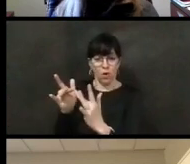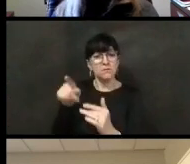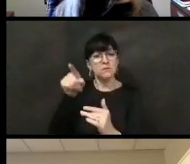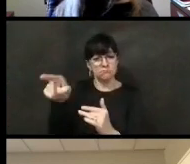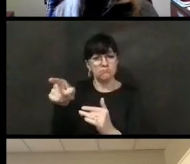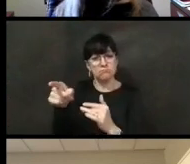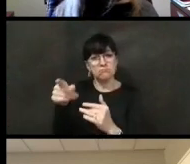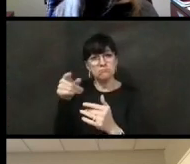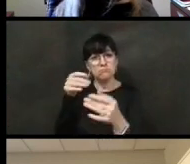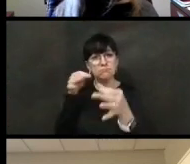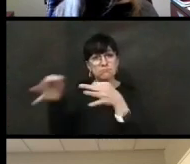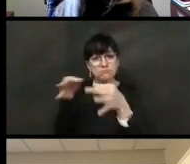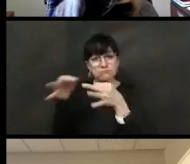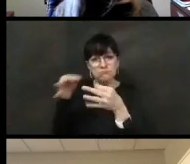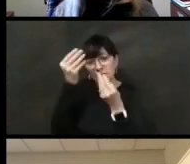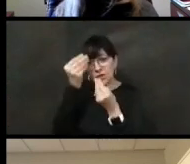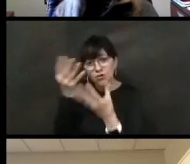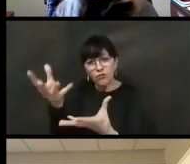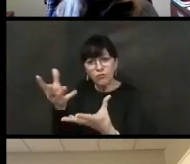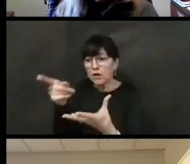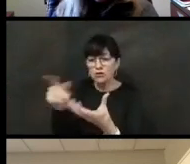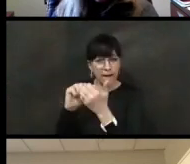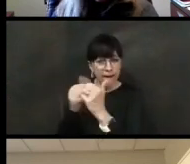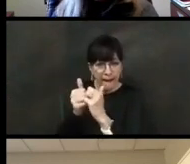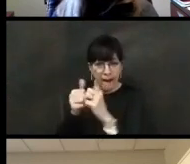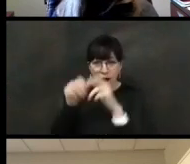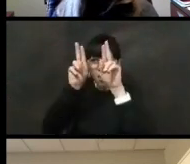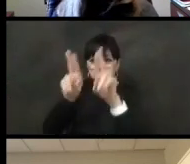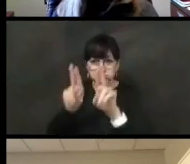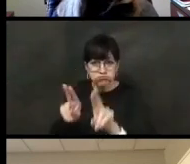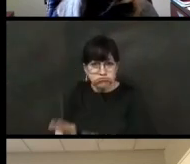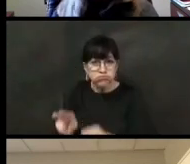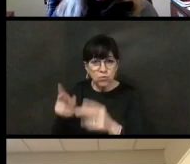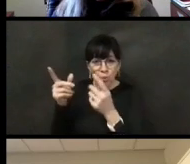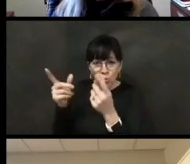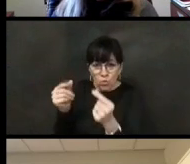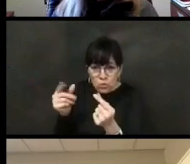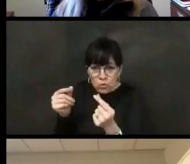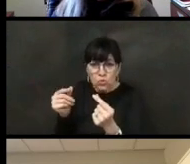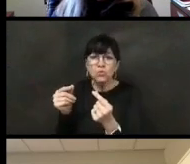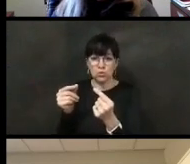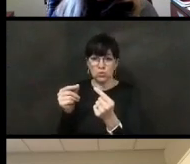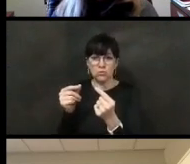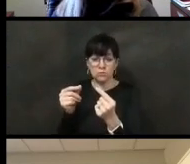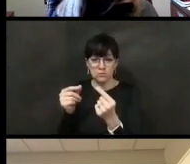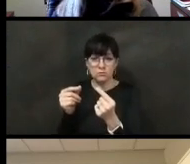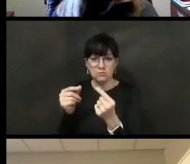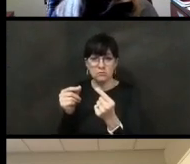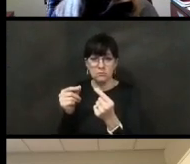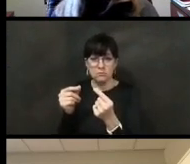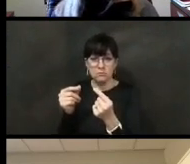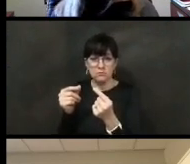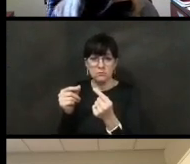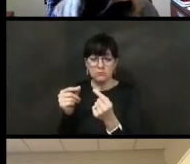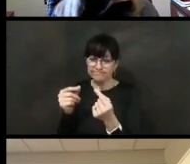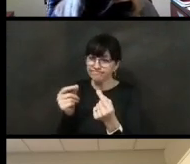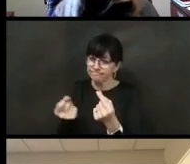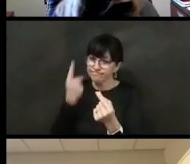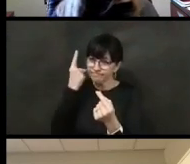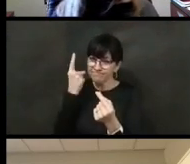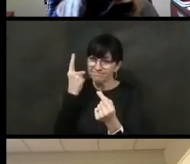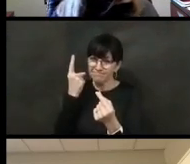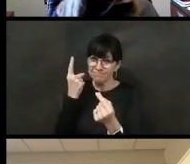independent contractors can prepare to apply through the new system. Again, we understand that it's taken a good amount of time